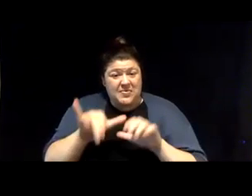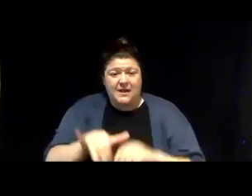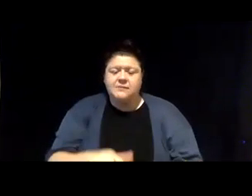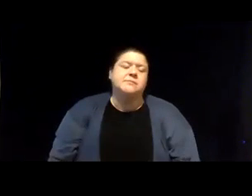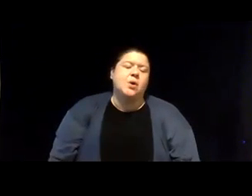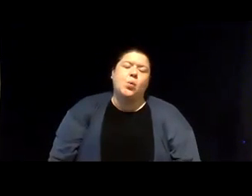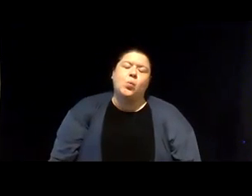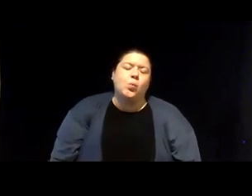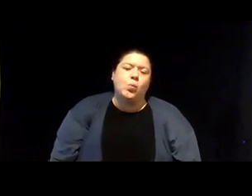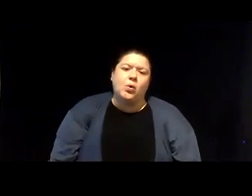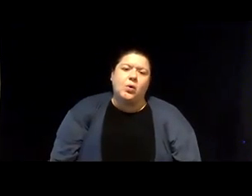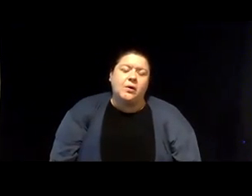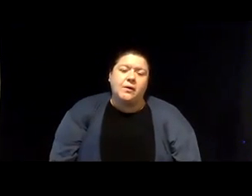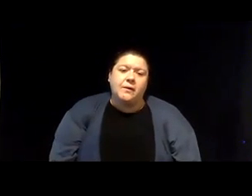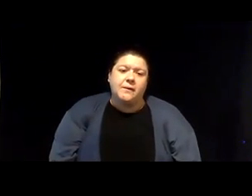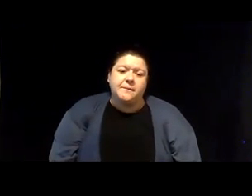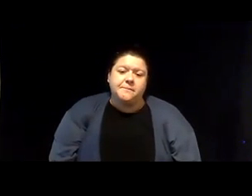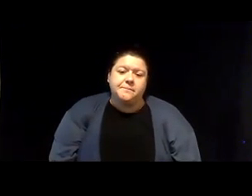not?